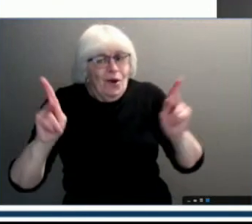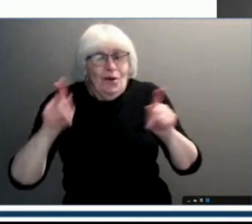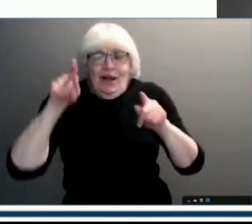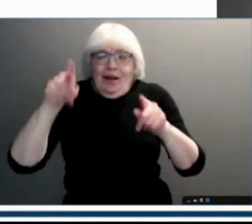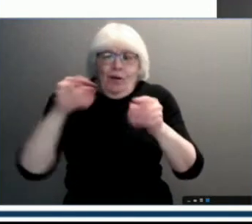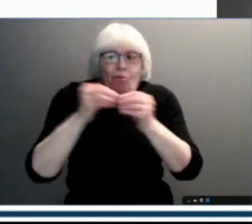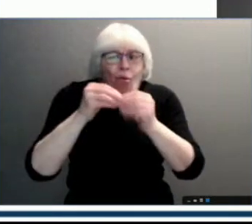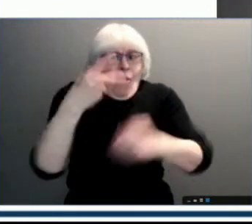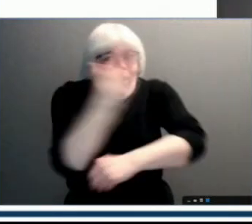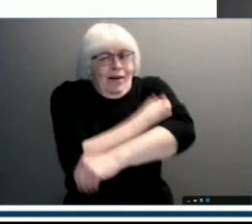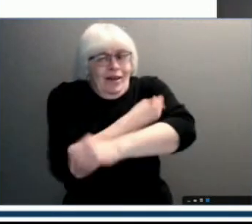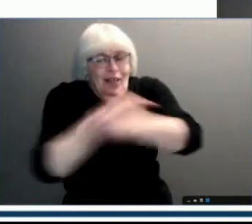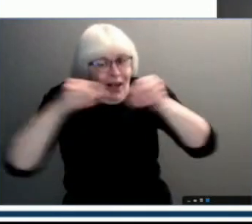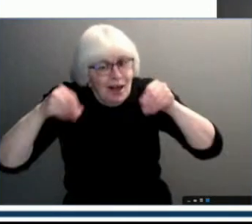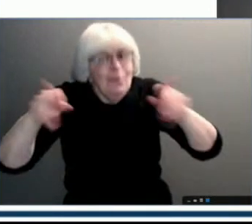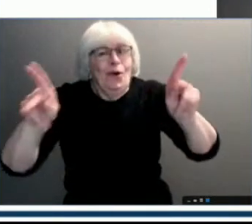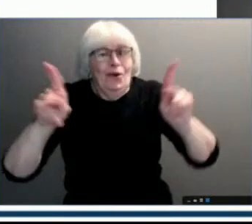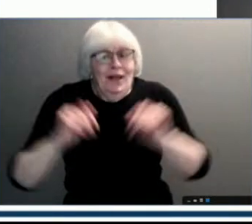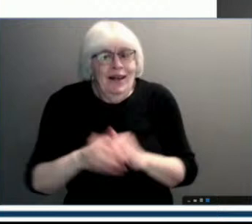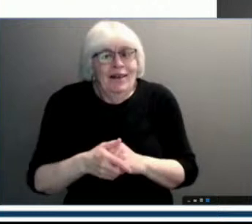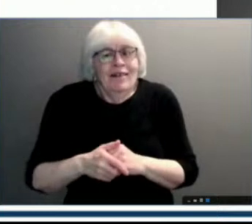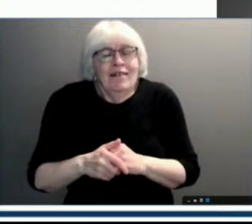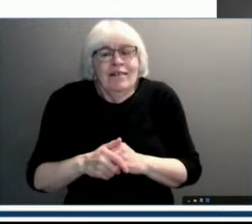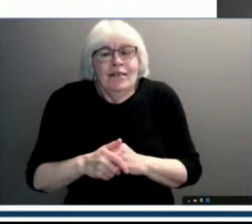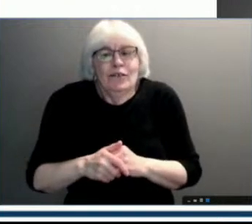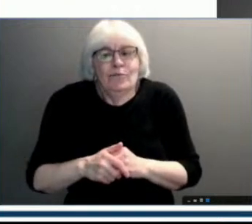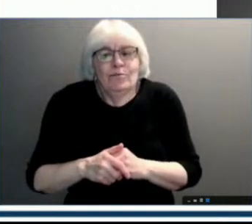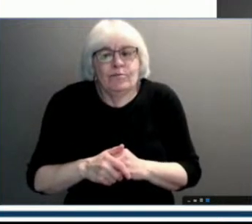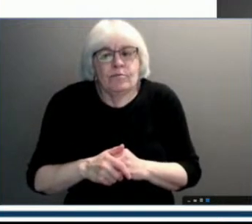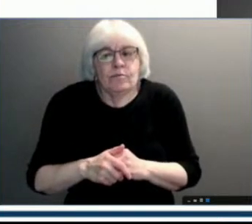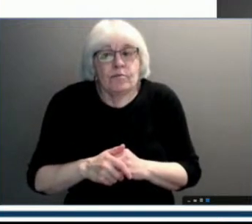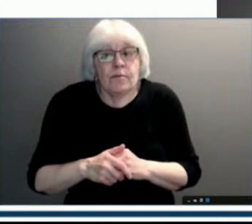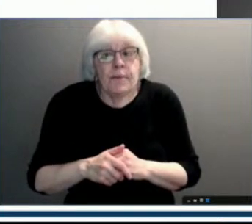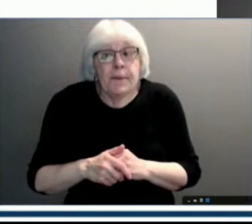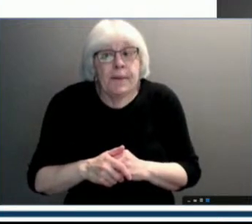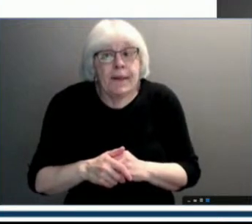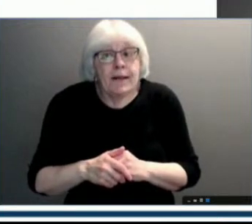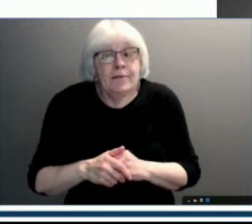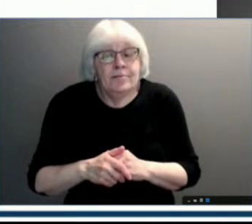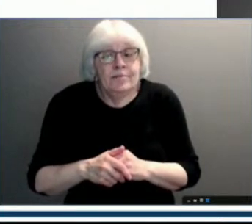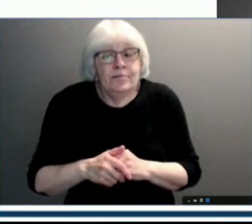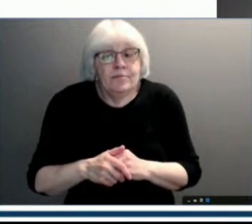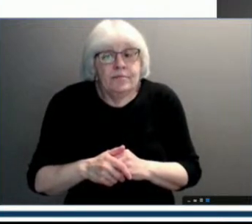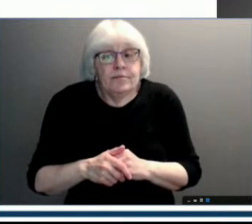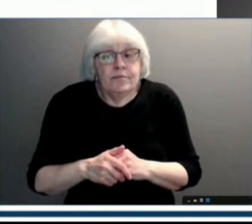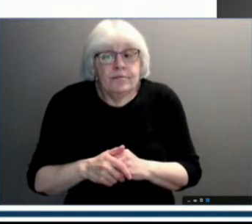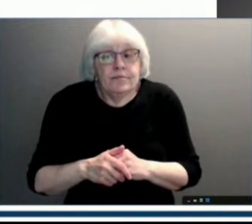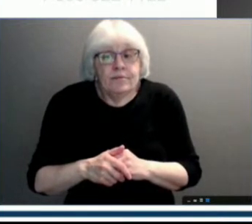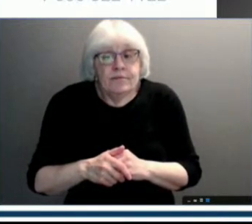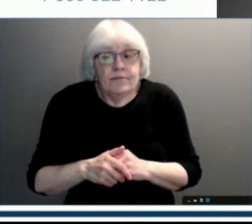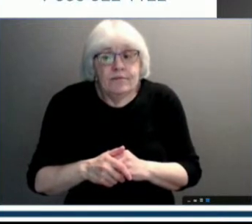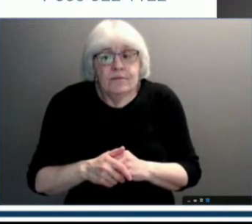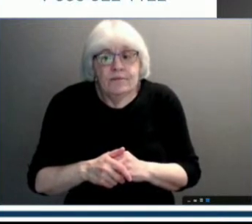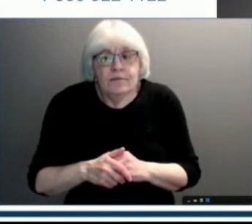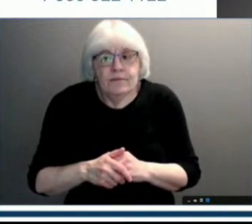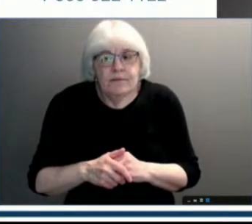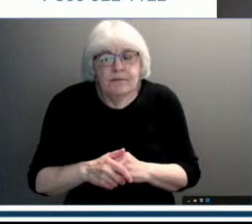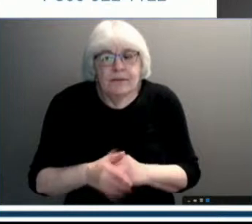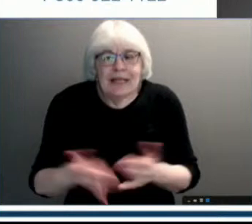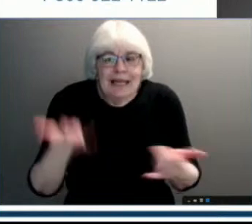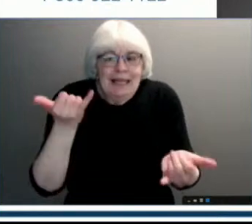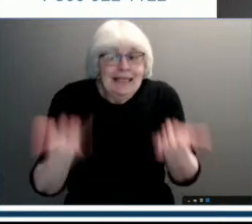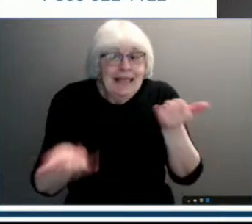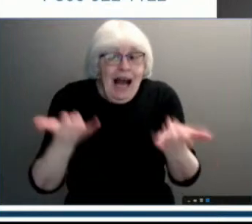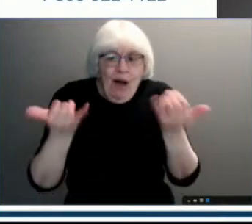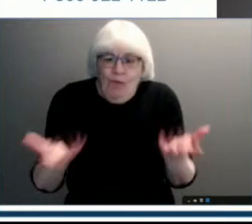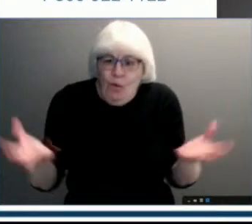Well, speaking of boosters and appointments, the Premier outlined the steps we're taking to increase capacity to immunize more people more quickly across the